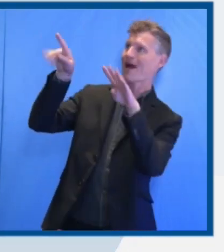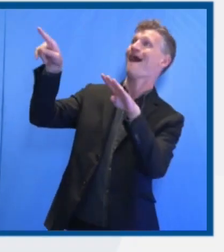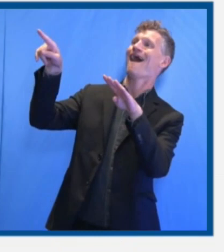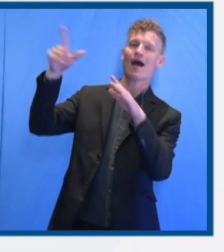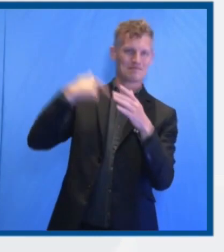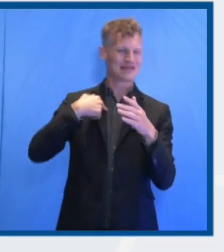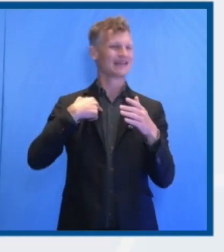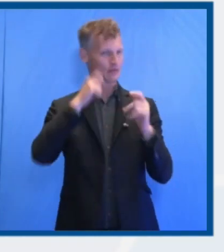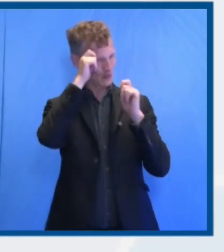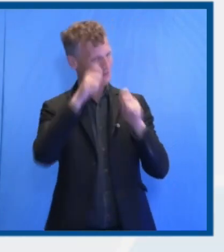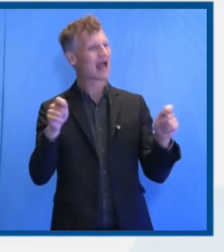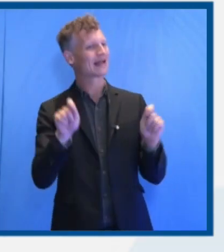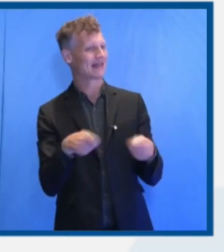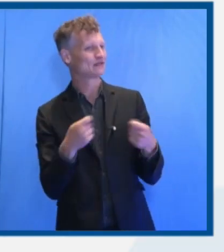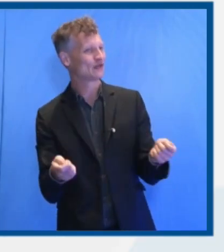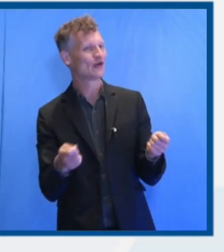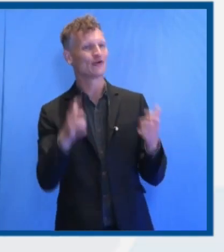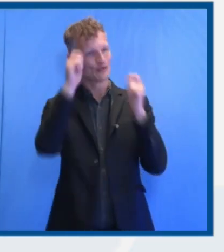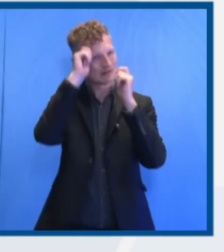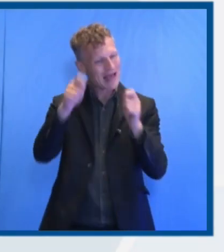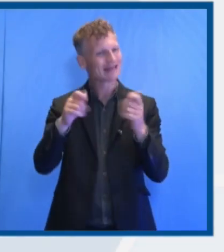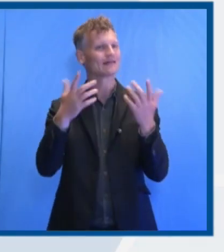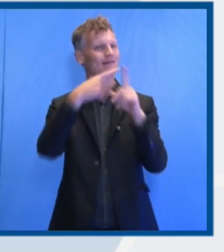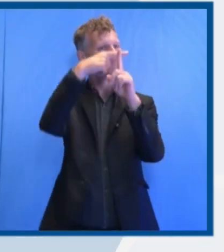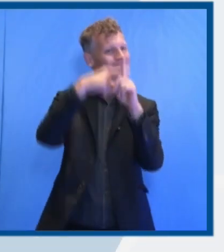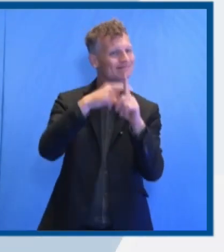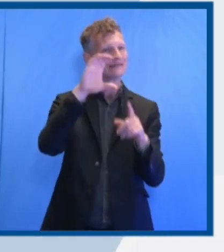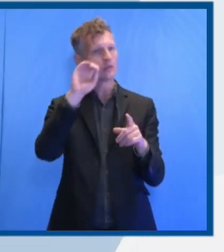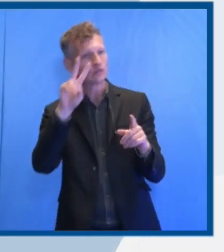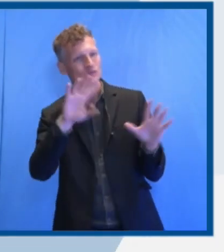scale just yet. Yeah, thank you.